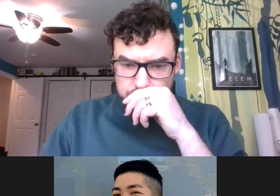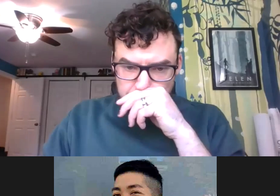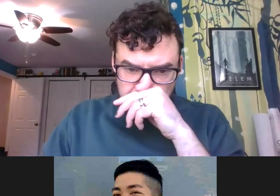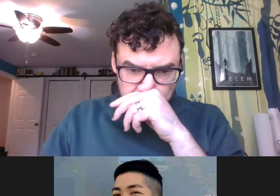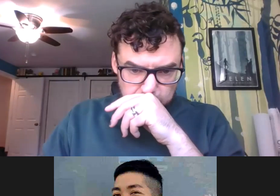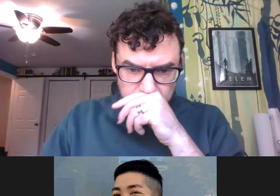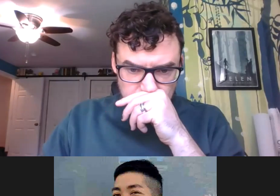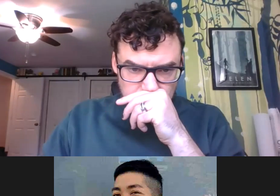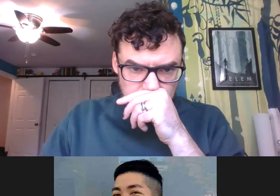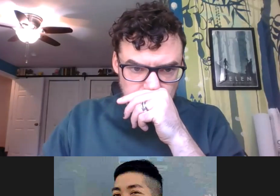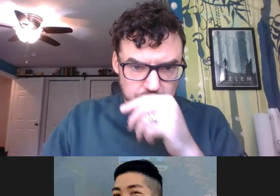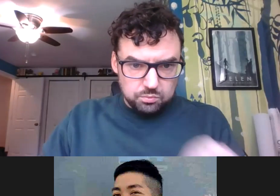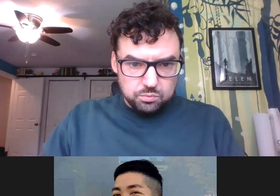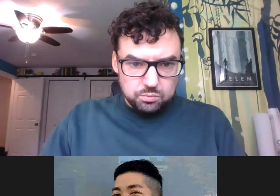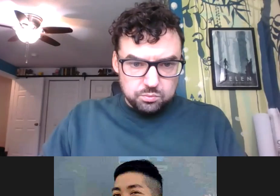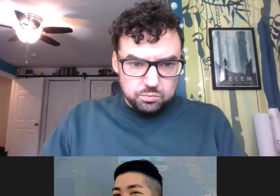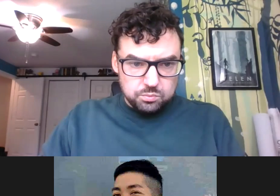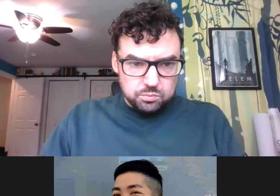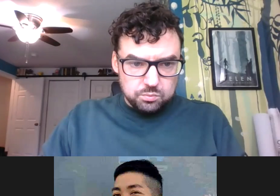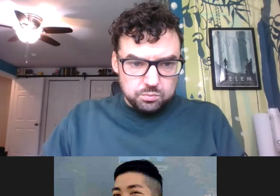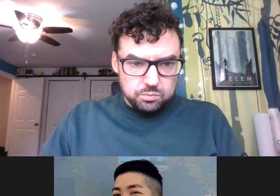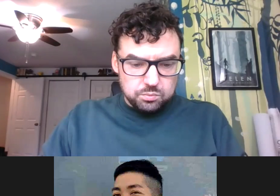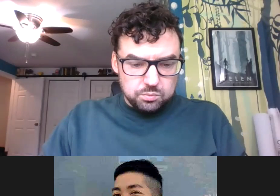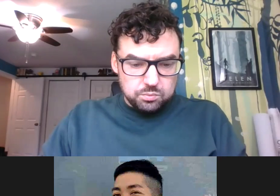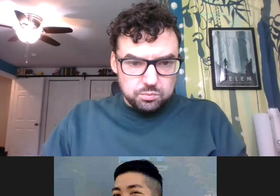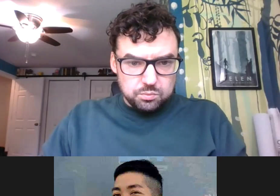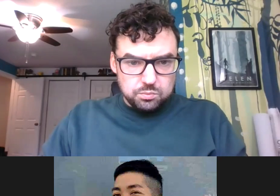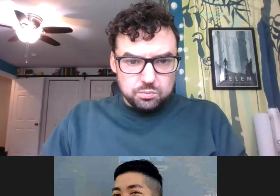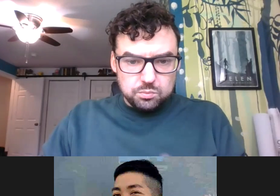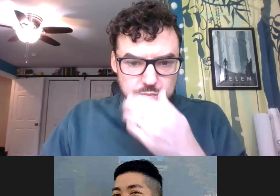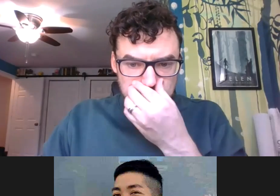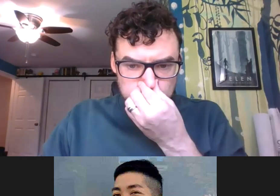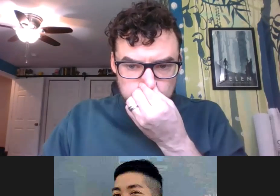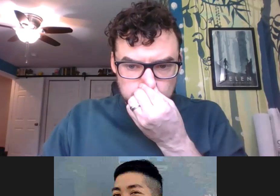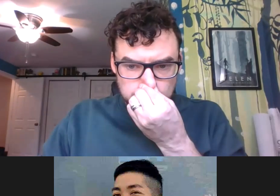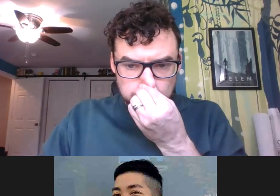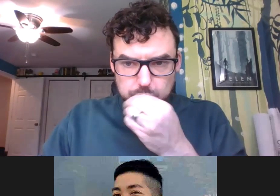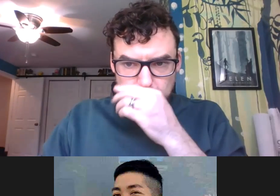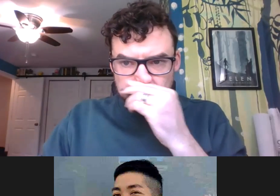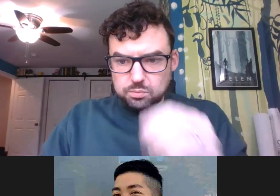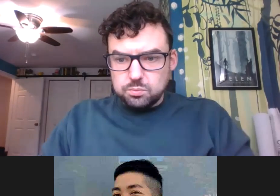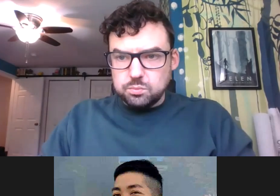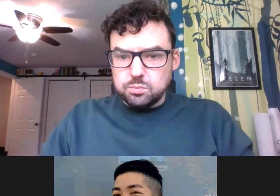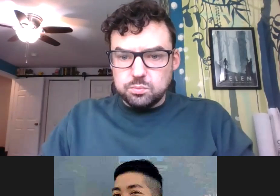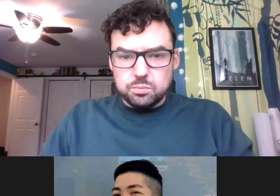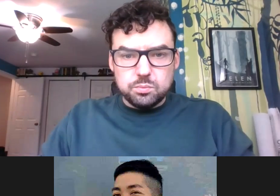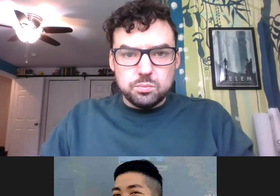I am one of the artists who will be making a piece for Schenley Park.